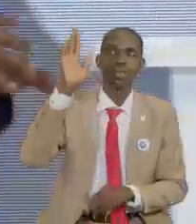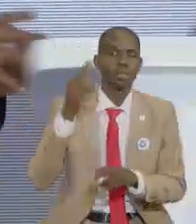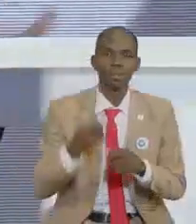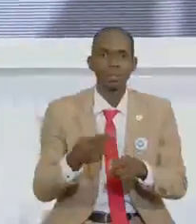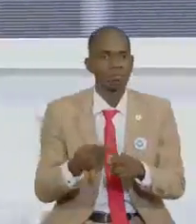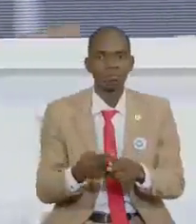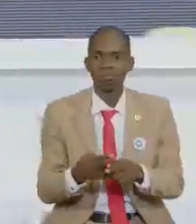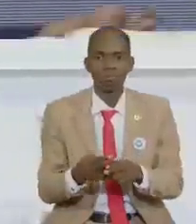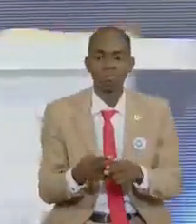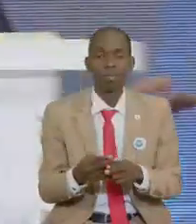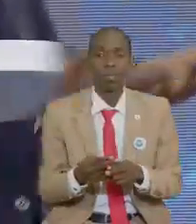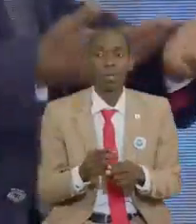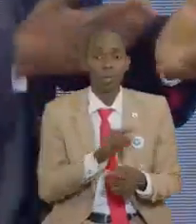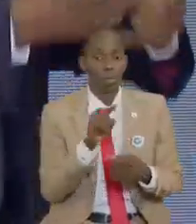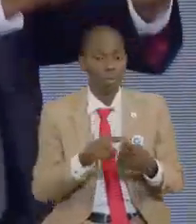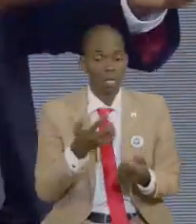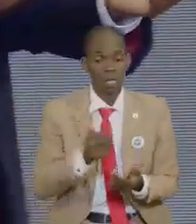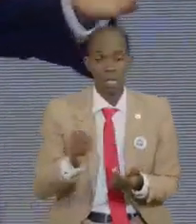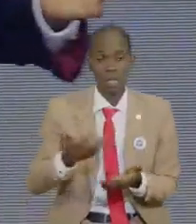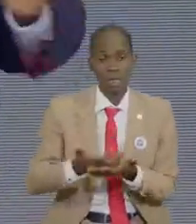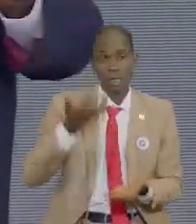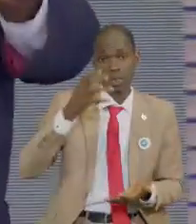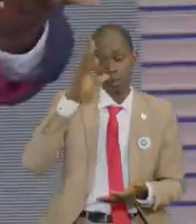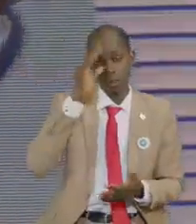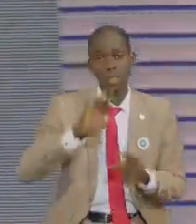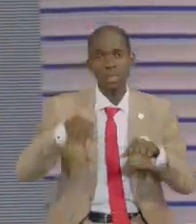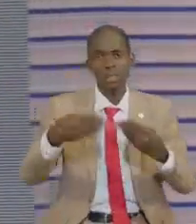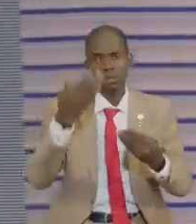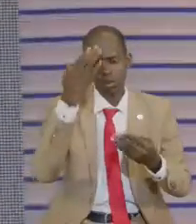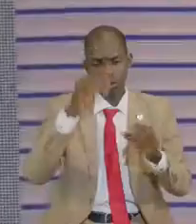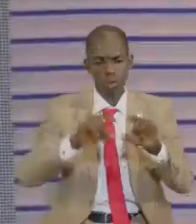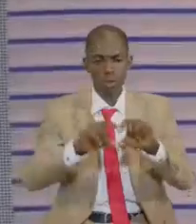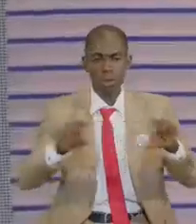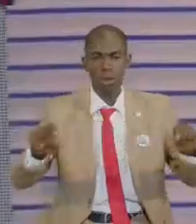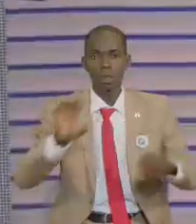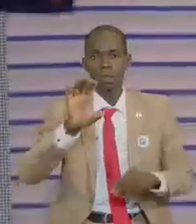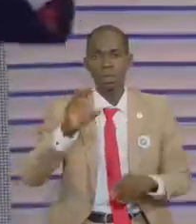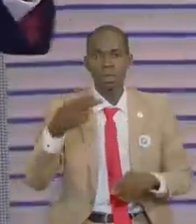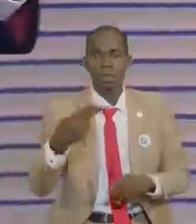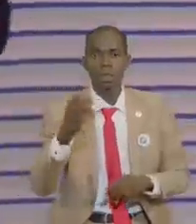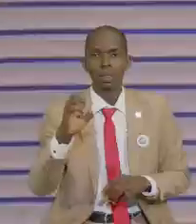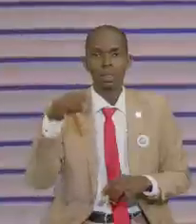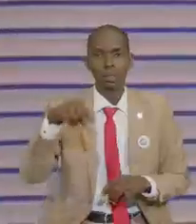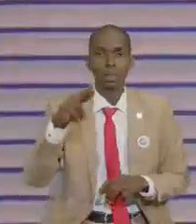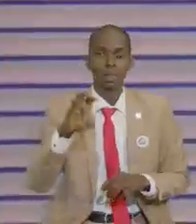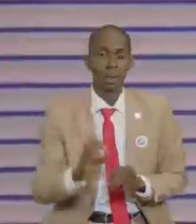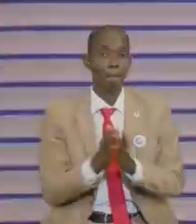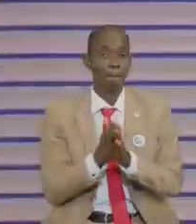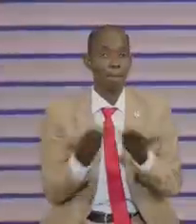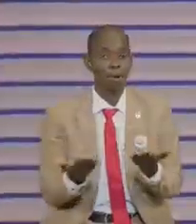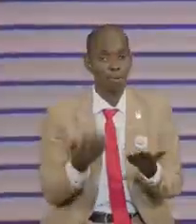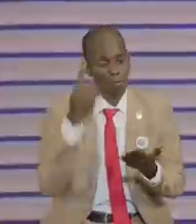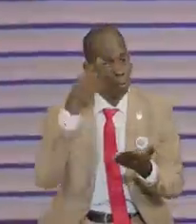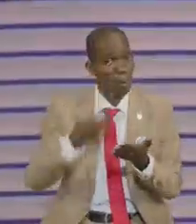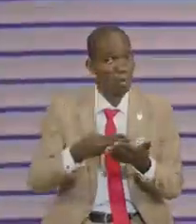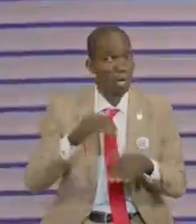When a rich man gives you a checkbook, and the checkbook has many leaves, and it says it's vacant, whatever you need, I